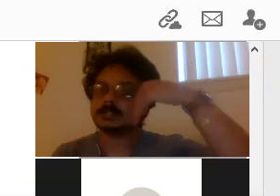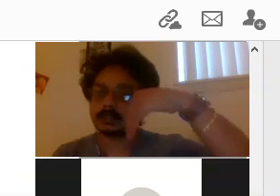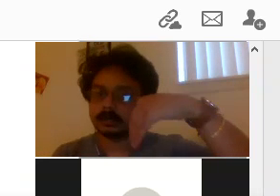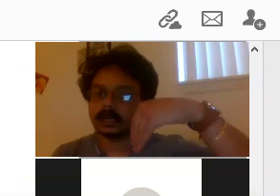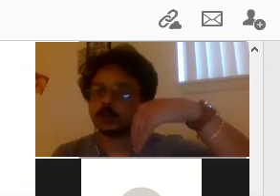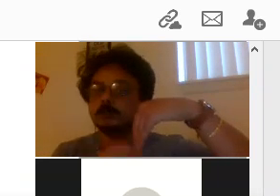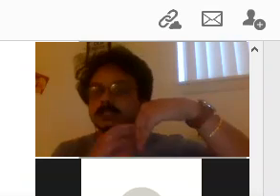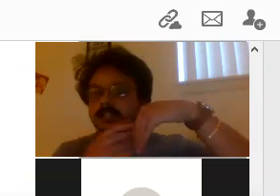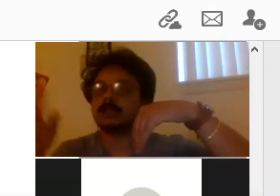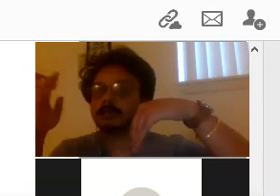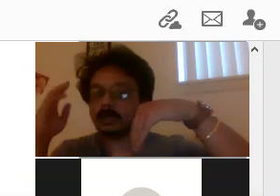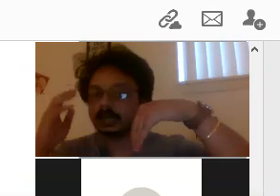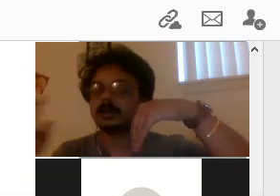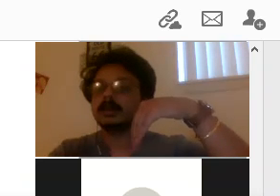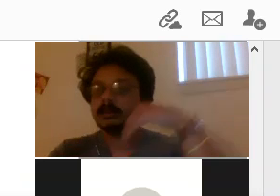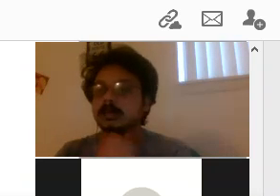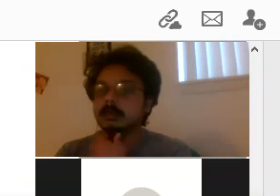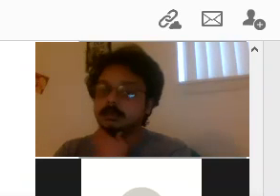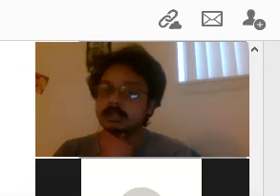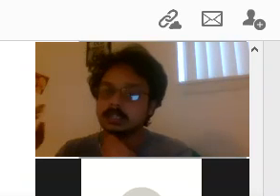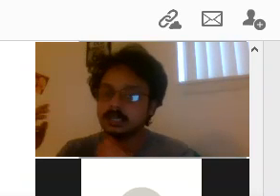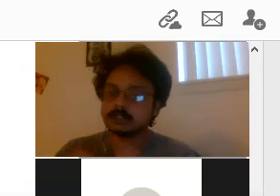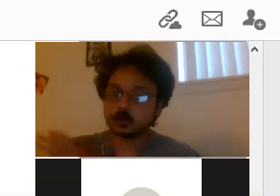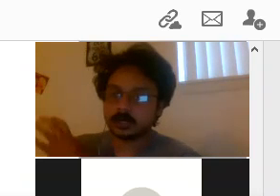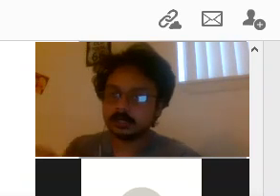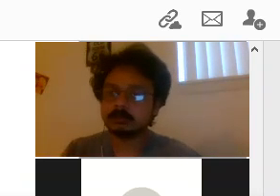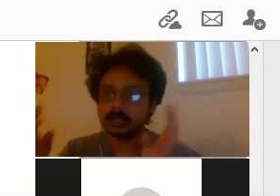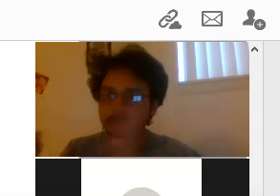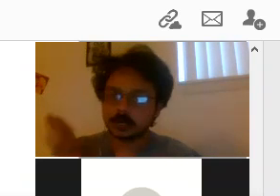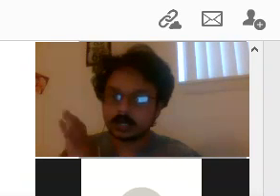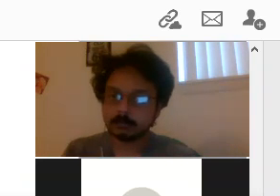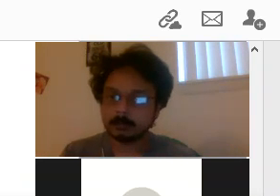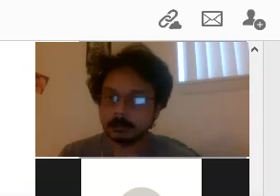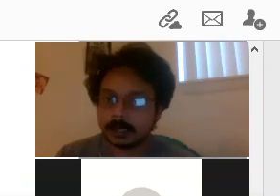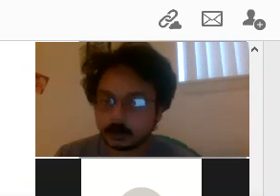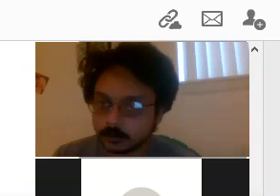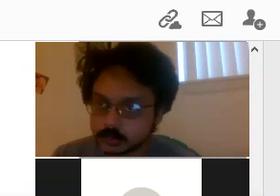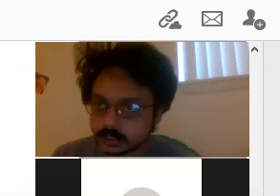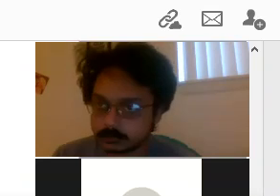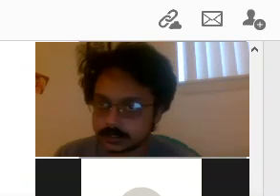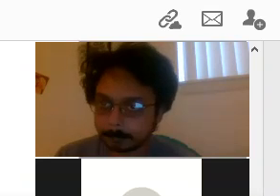N cube plus a cube plus 3an, 3a squared n, 3n squared a, blah,